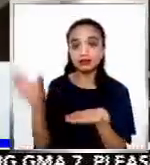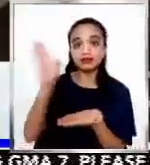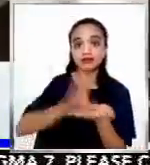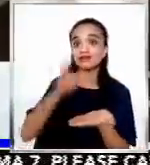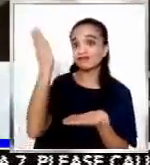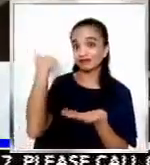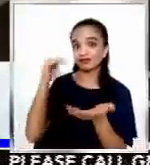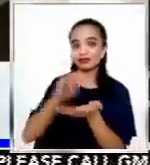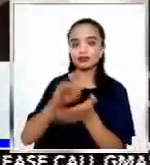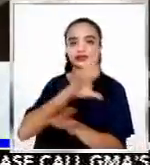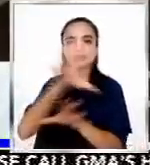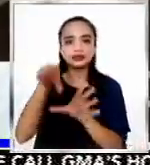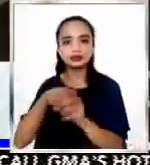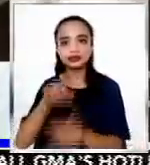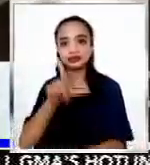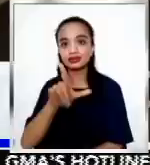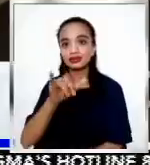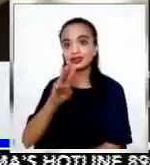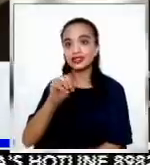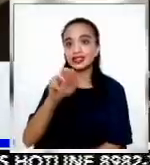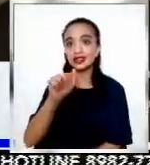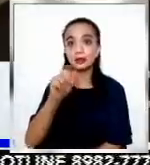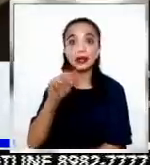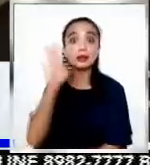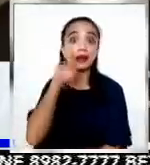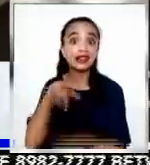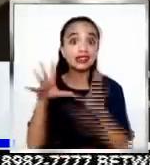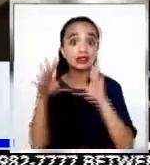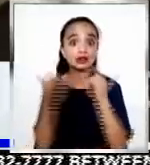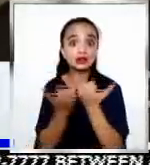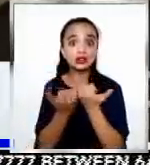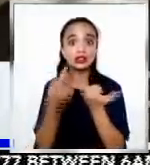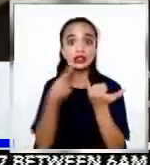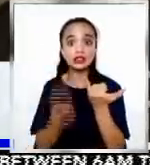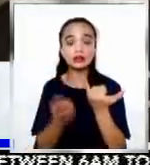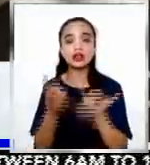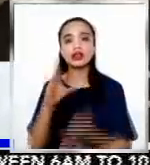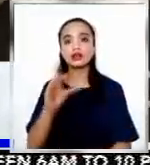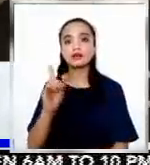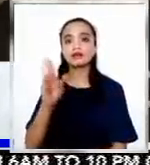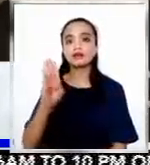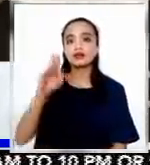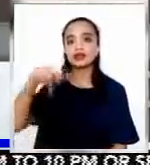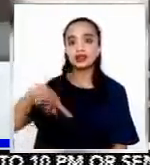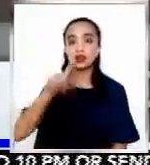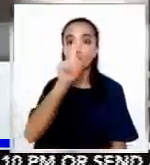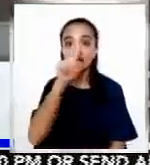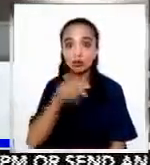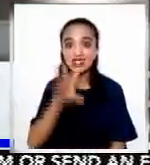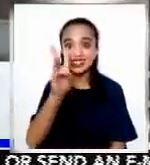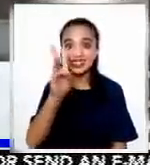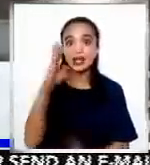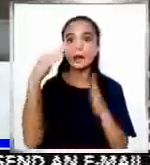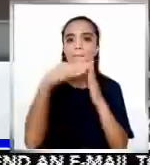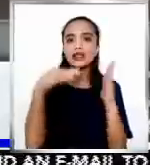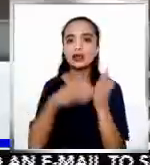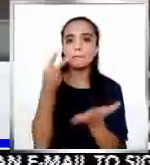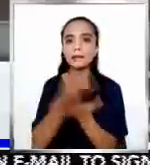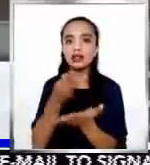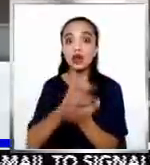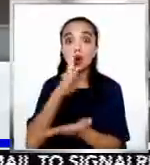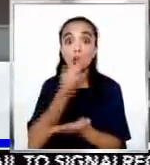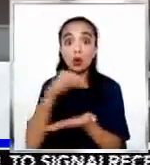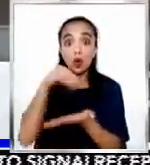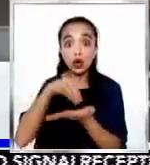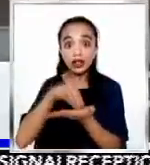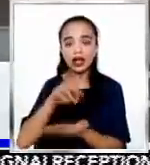Brothers. Kinumpirma ng chairman ito na nabili nila mula sa DBP ang 1.6 billion pesos na utang ng Lopez Group of Companies